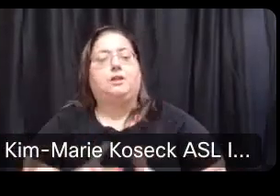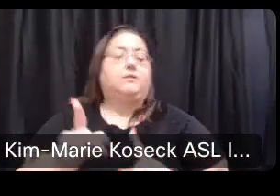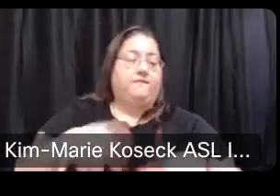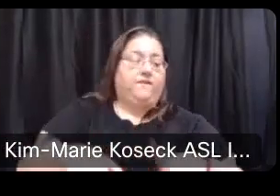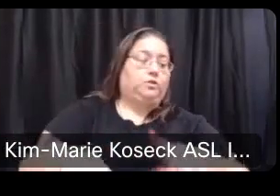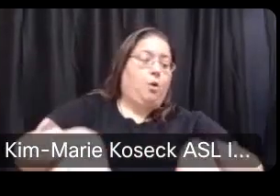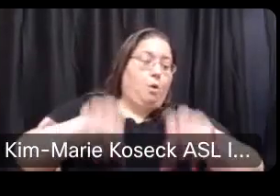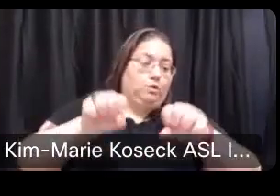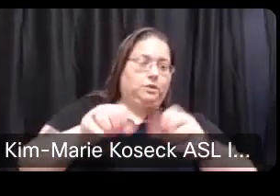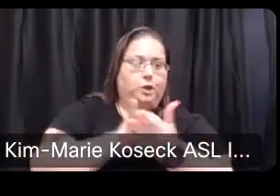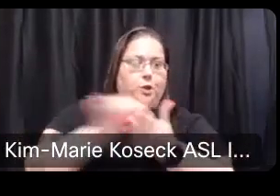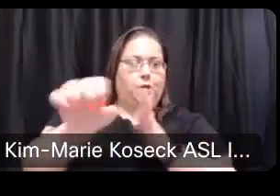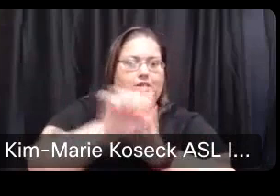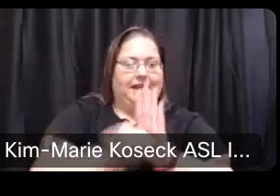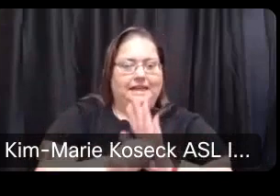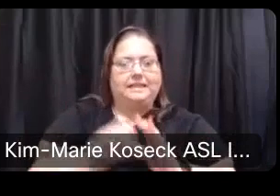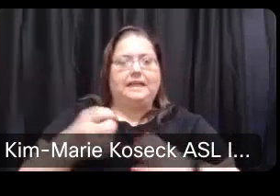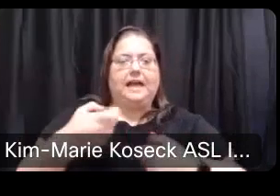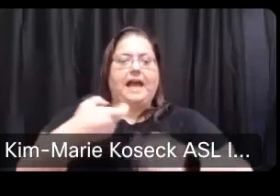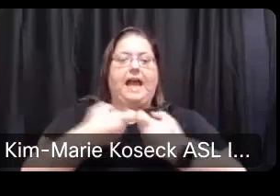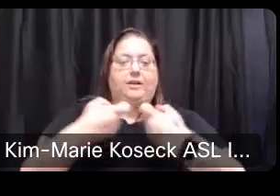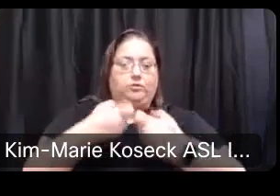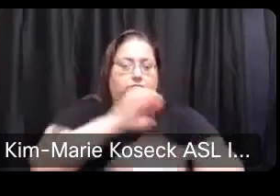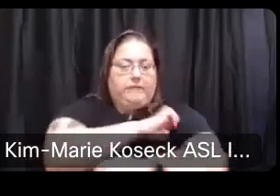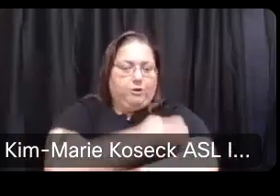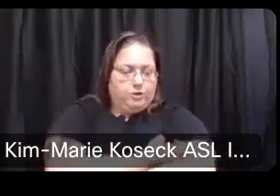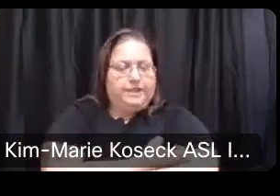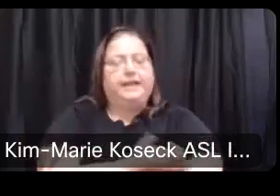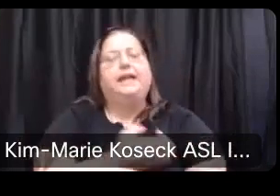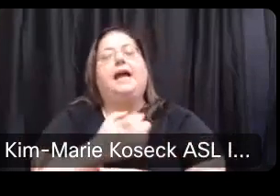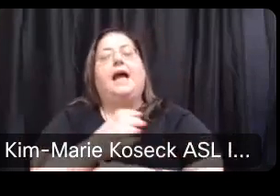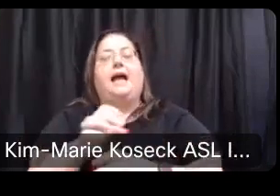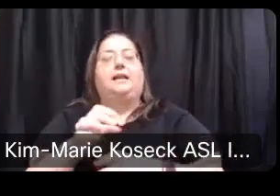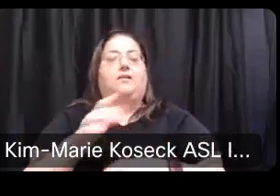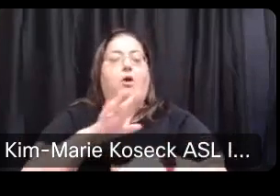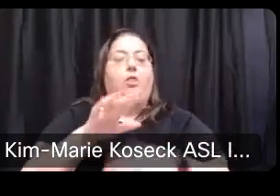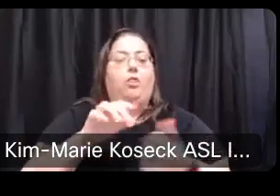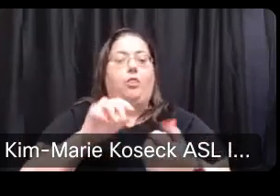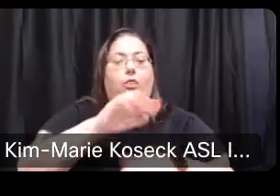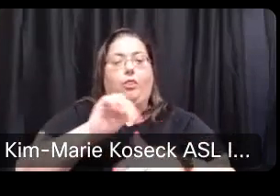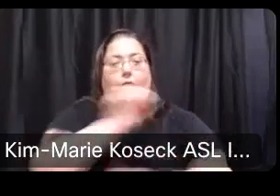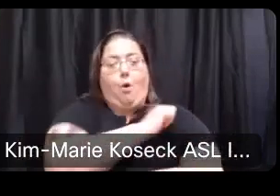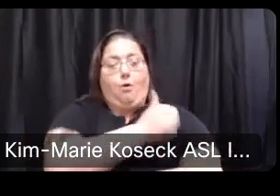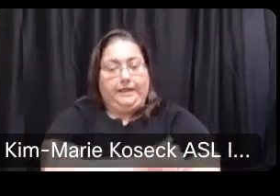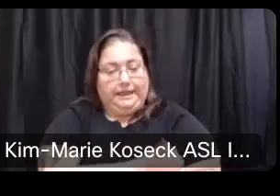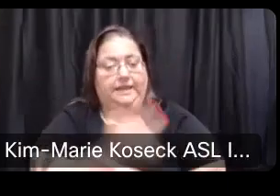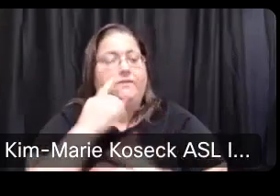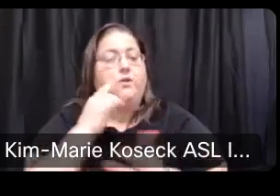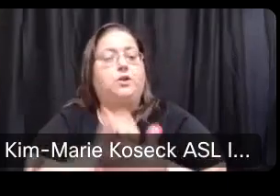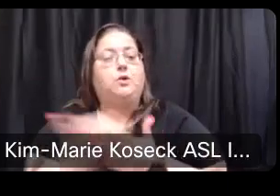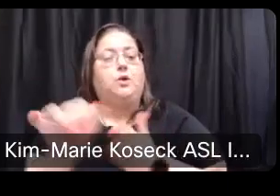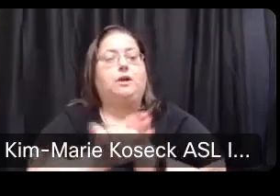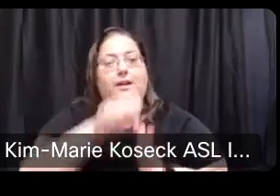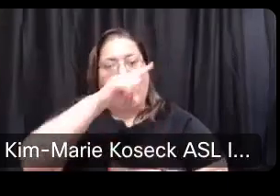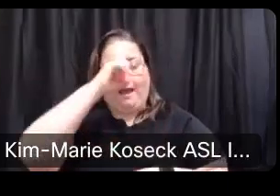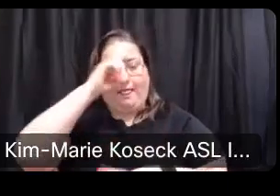the New York State Energy Research and Development Authority on June 26th about the New York State Climate